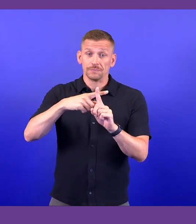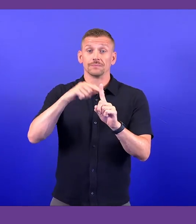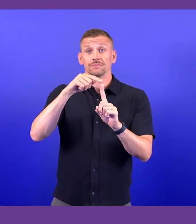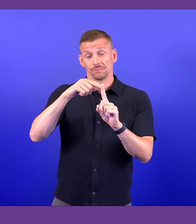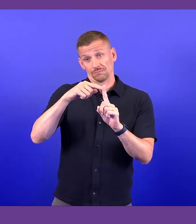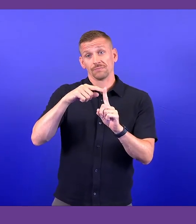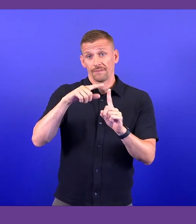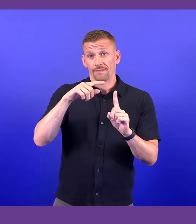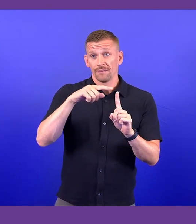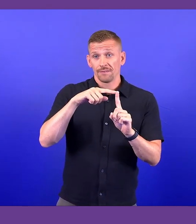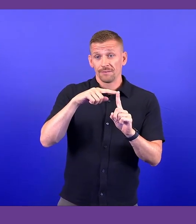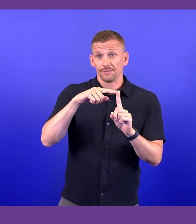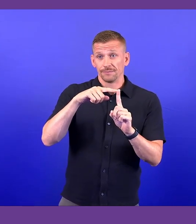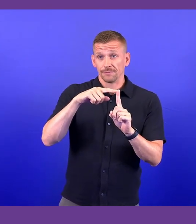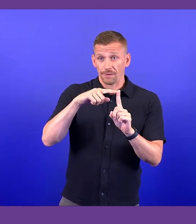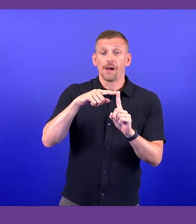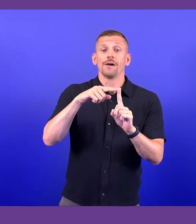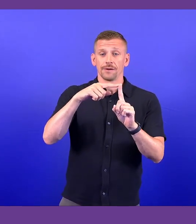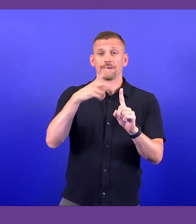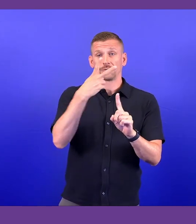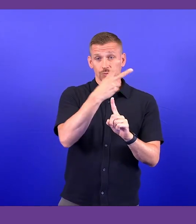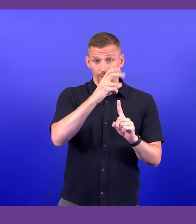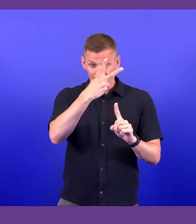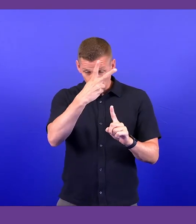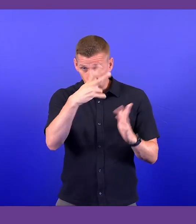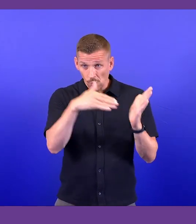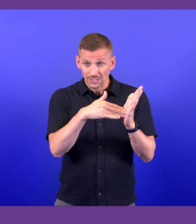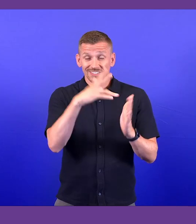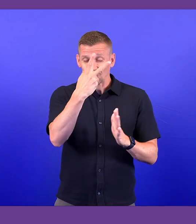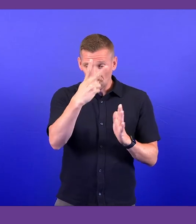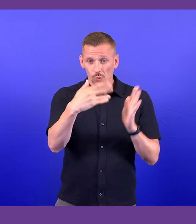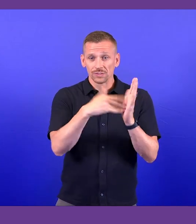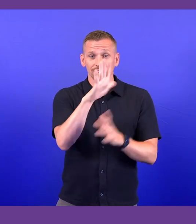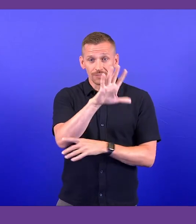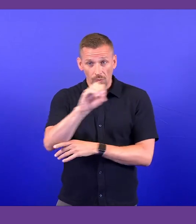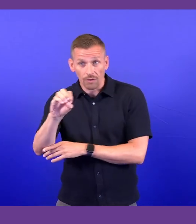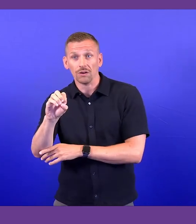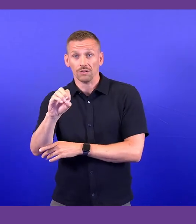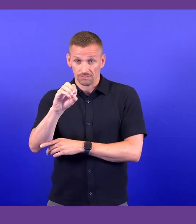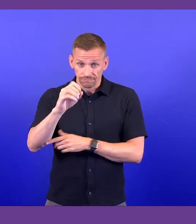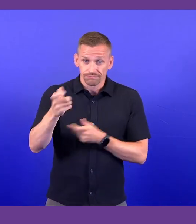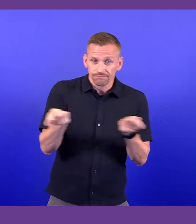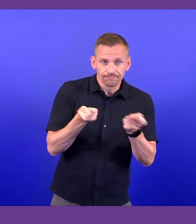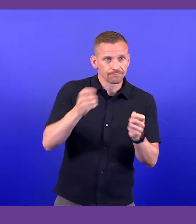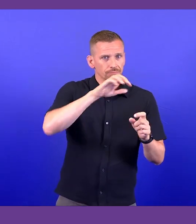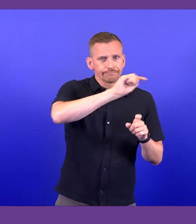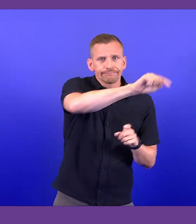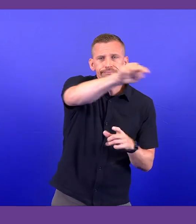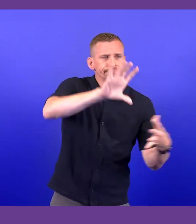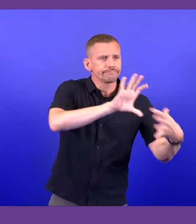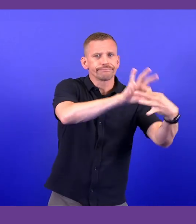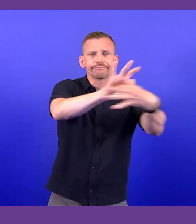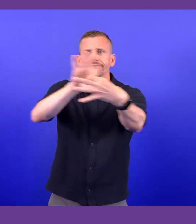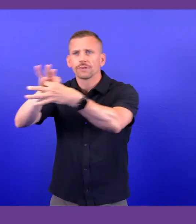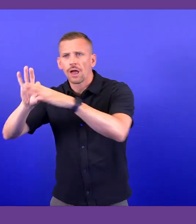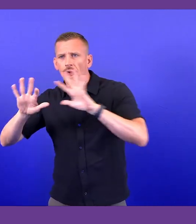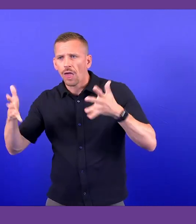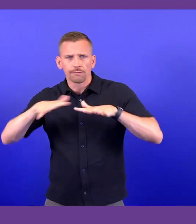operators and infrastructure managers. So my job is to coordinate all the work in general in passenger, but especially with